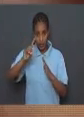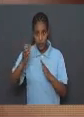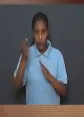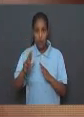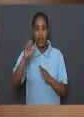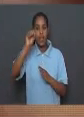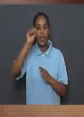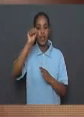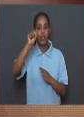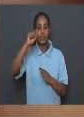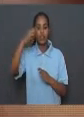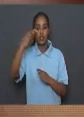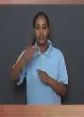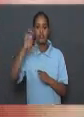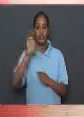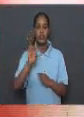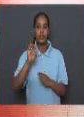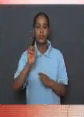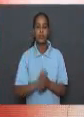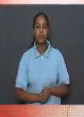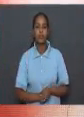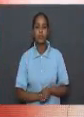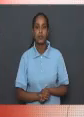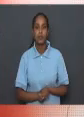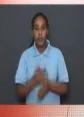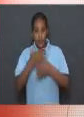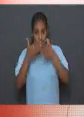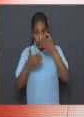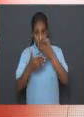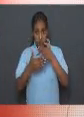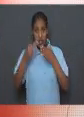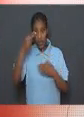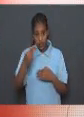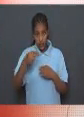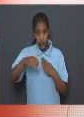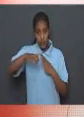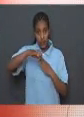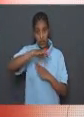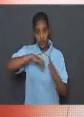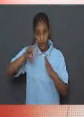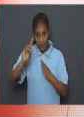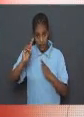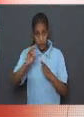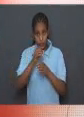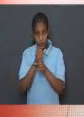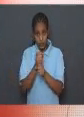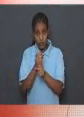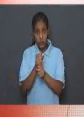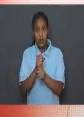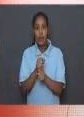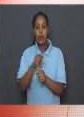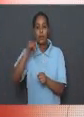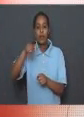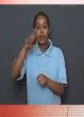a SHE. A standard hydrogen electrode consists of a platinum